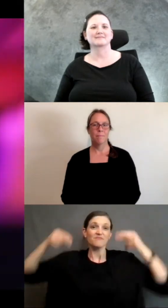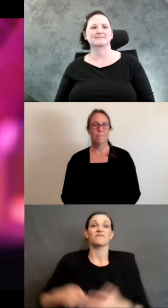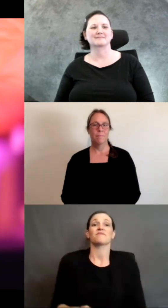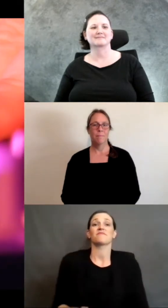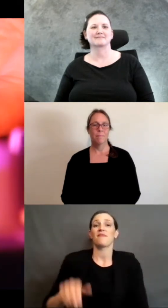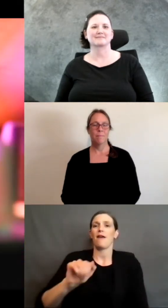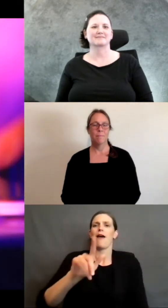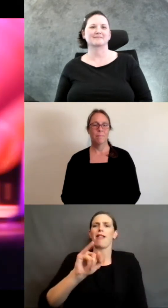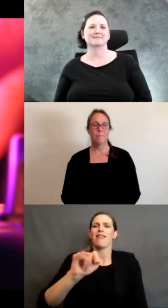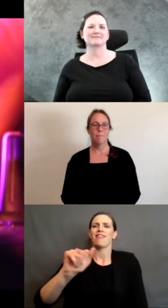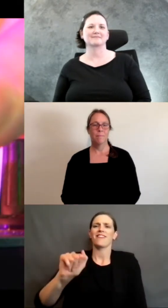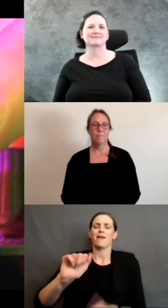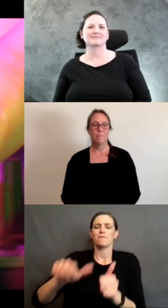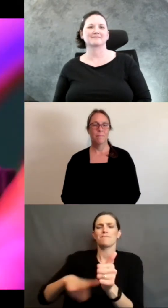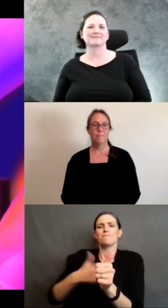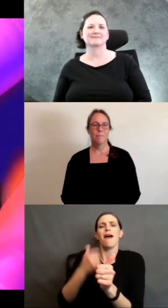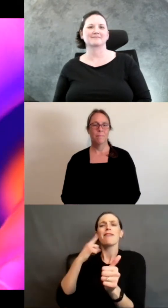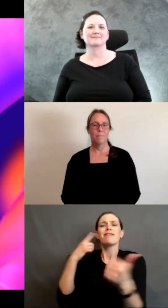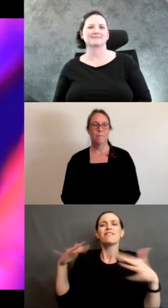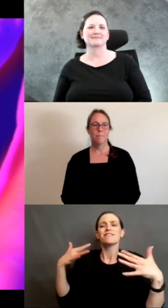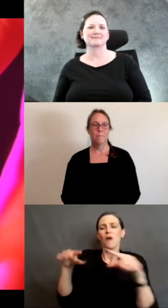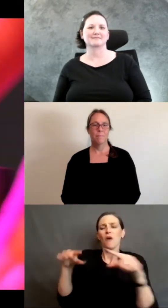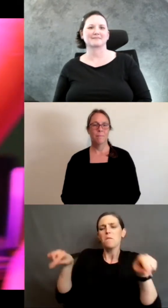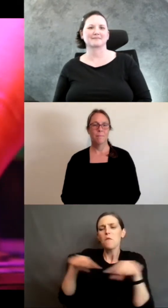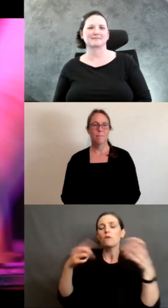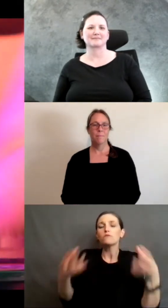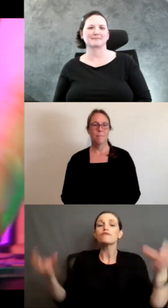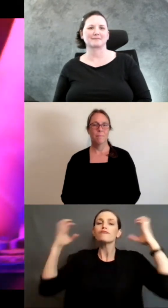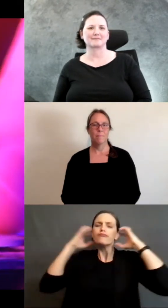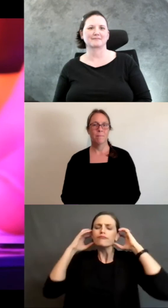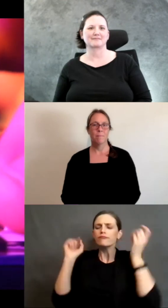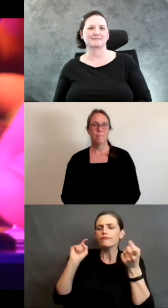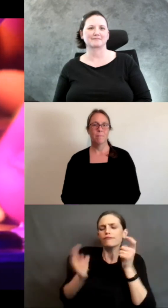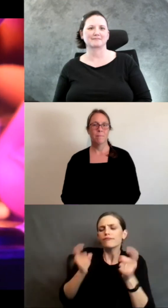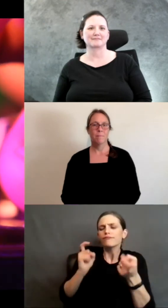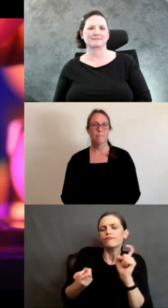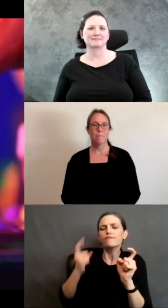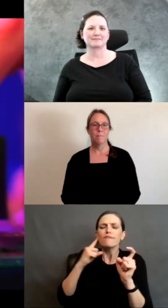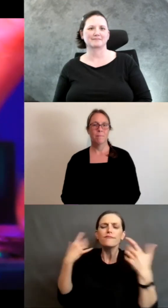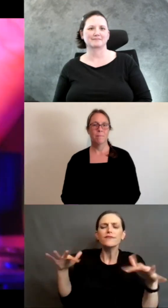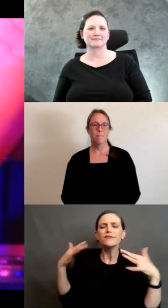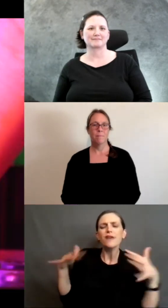Alita sits behind the soundboard with headphones on, adjusting the mix.